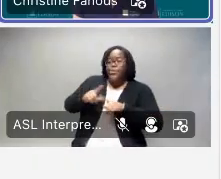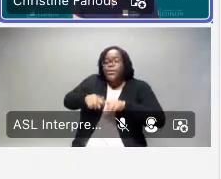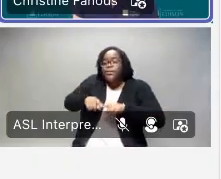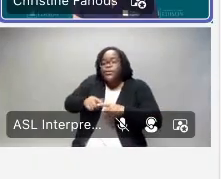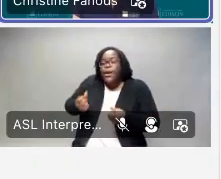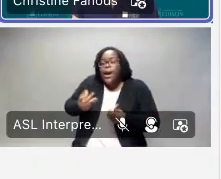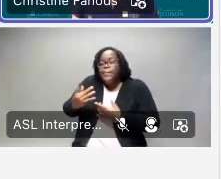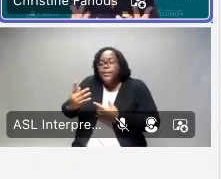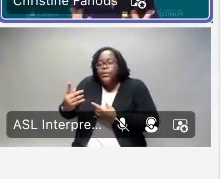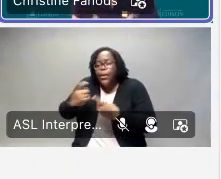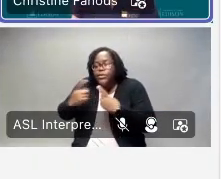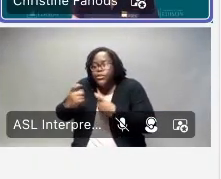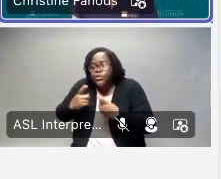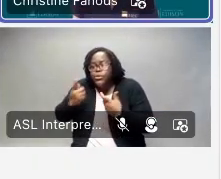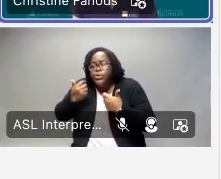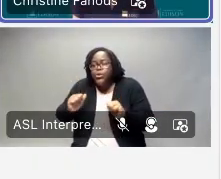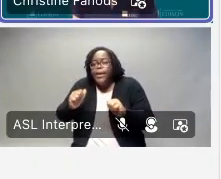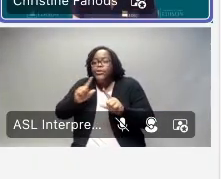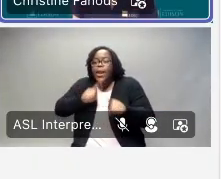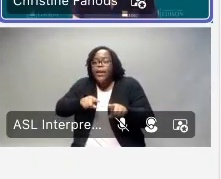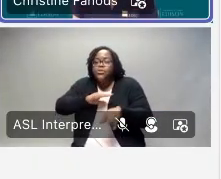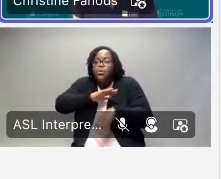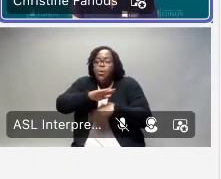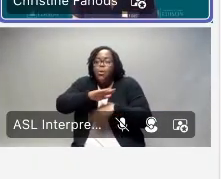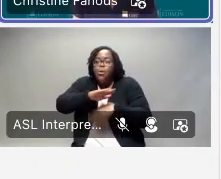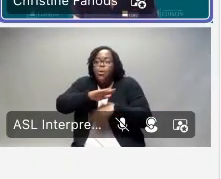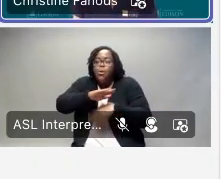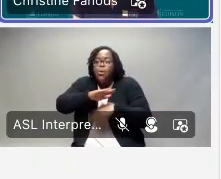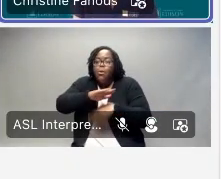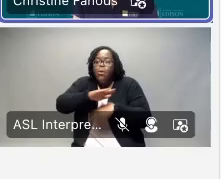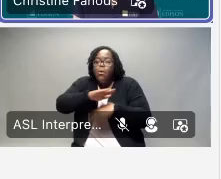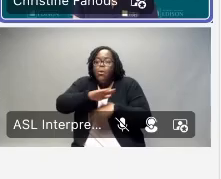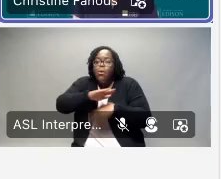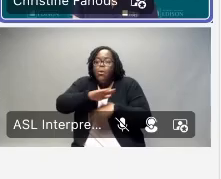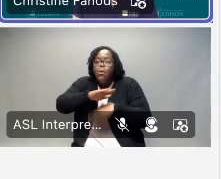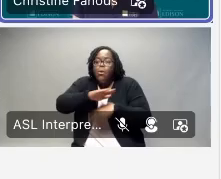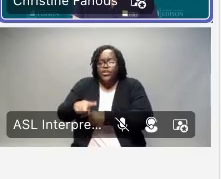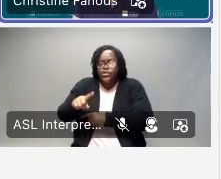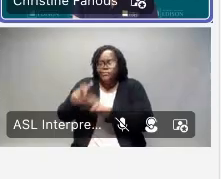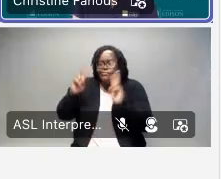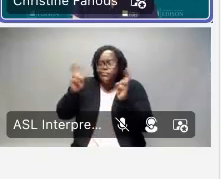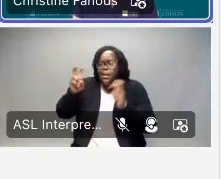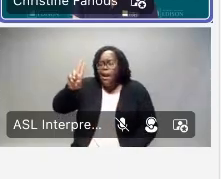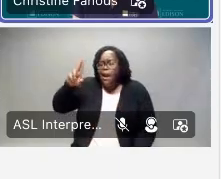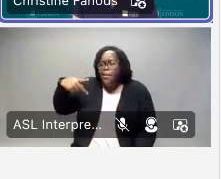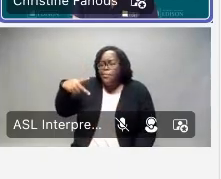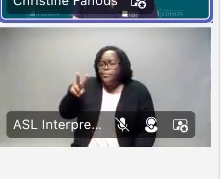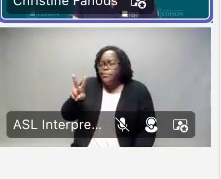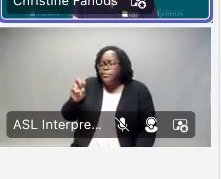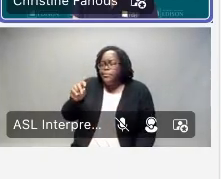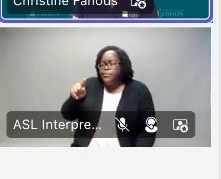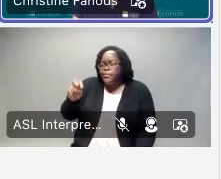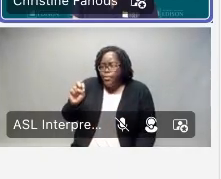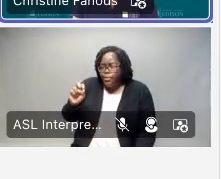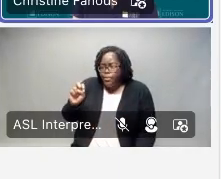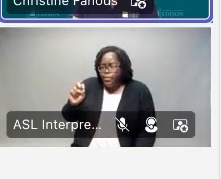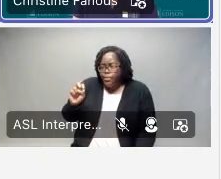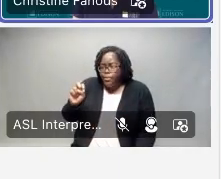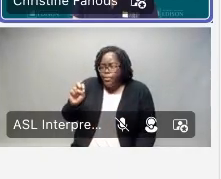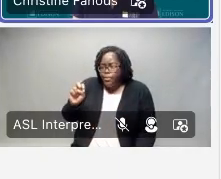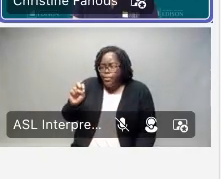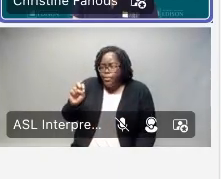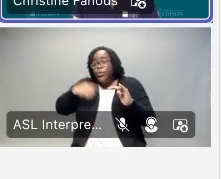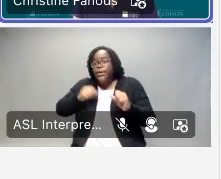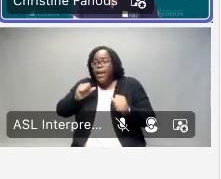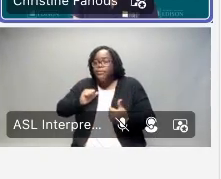will aim to answer the most popular questions first or the most upvoted questions first, so that we make sure that we are helping address as